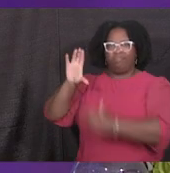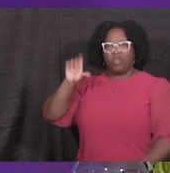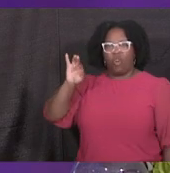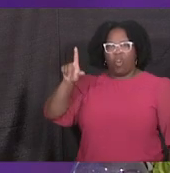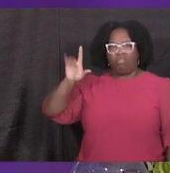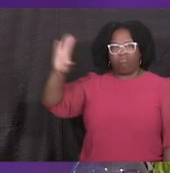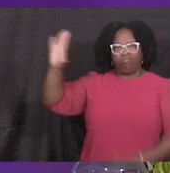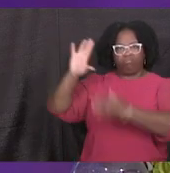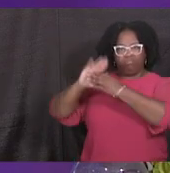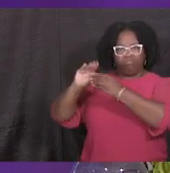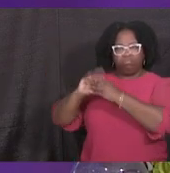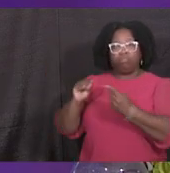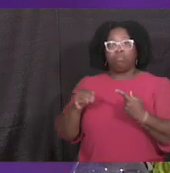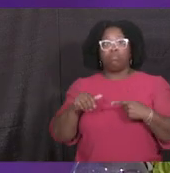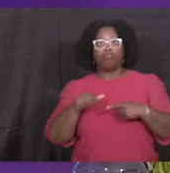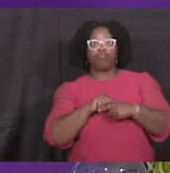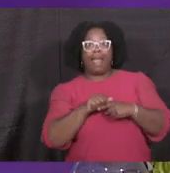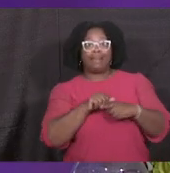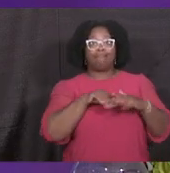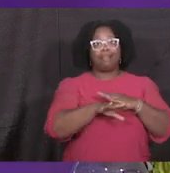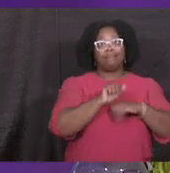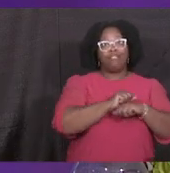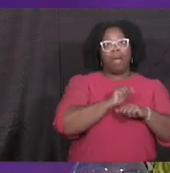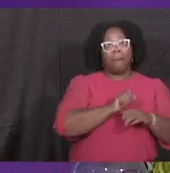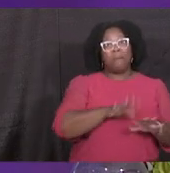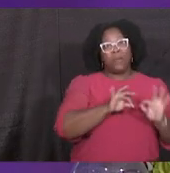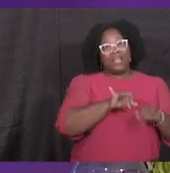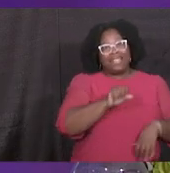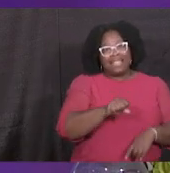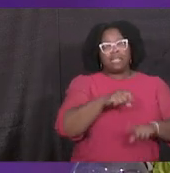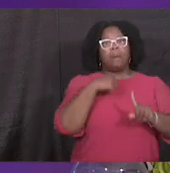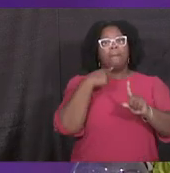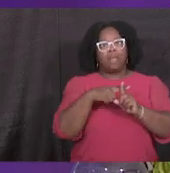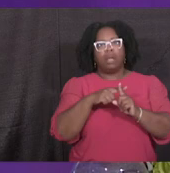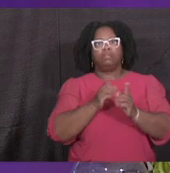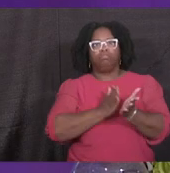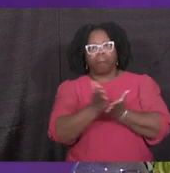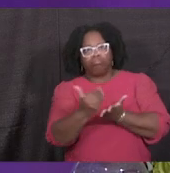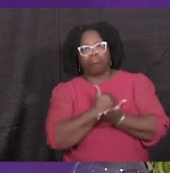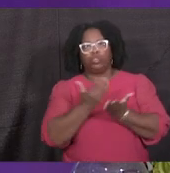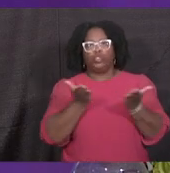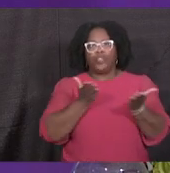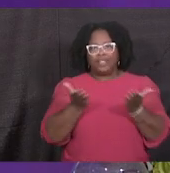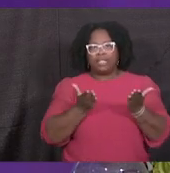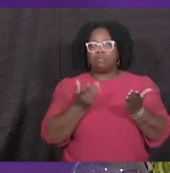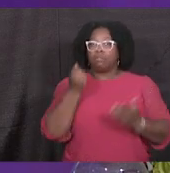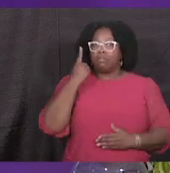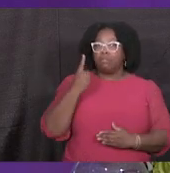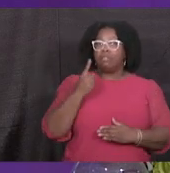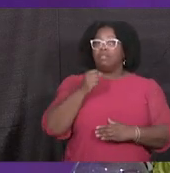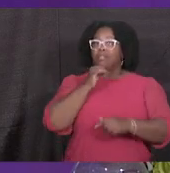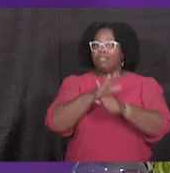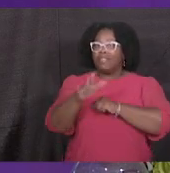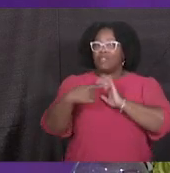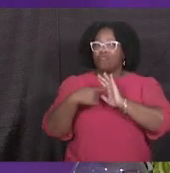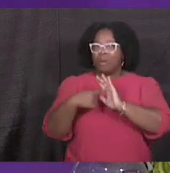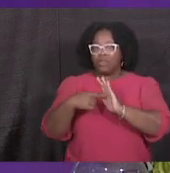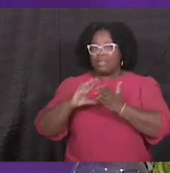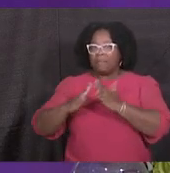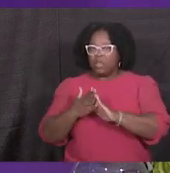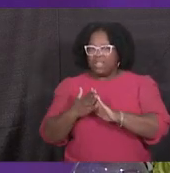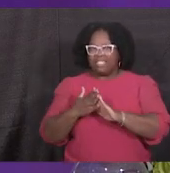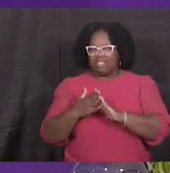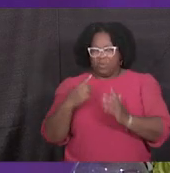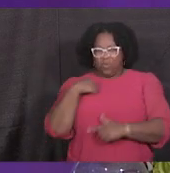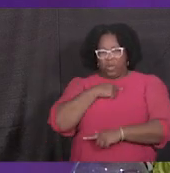the training and the access to the jobs. It's also about those wraparound services. And underrepresented communities, GEI works with all sorts of populations. We're working